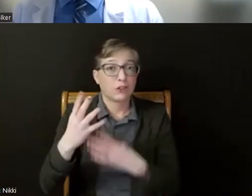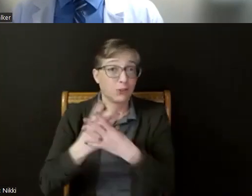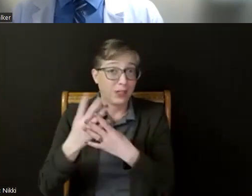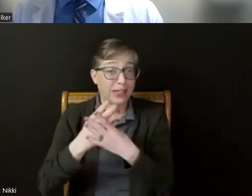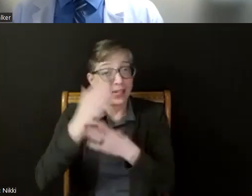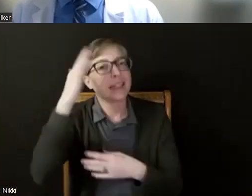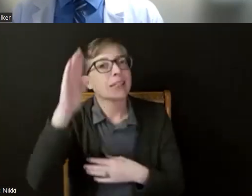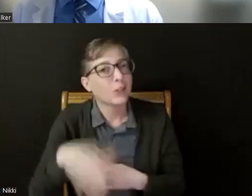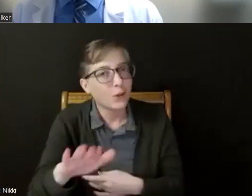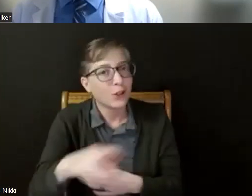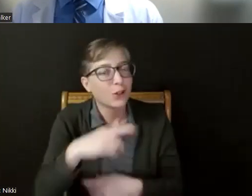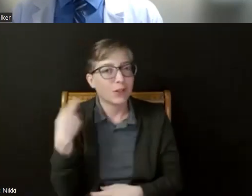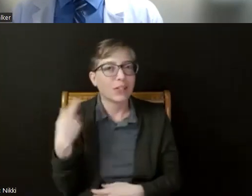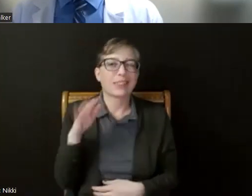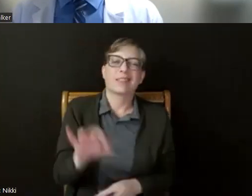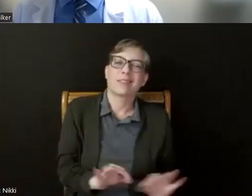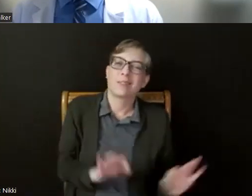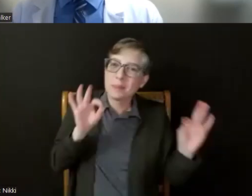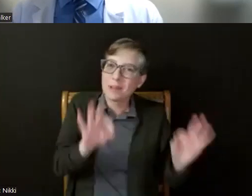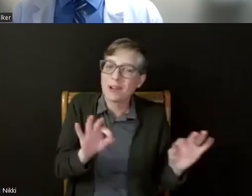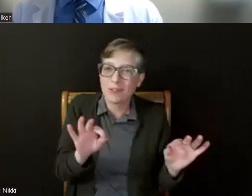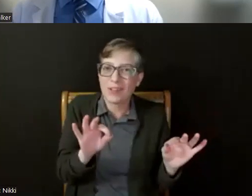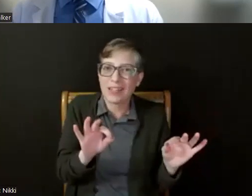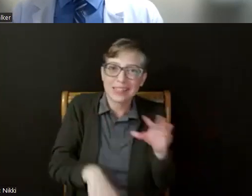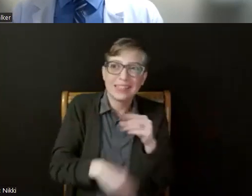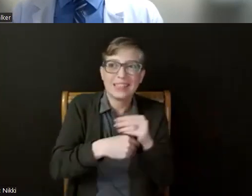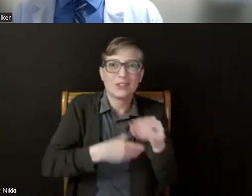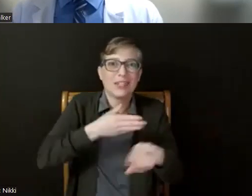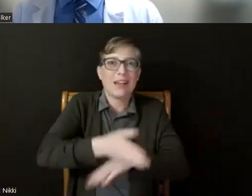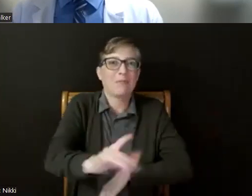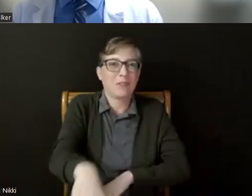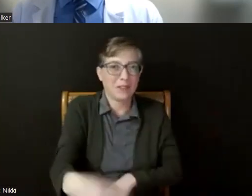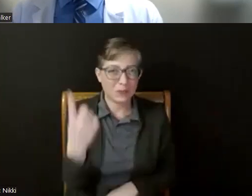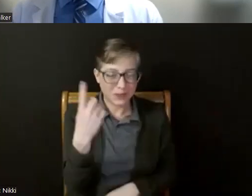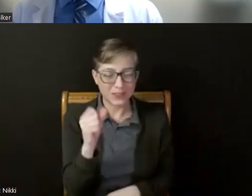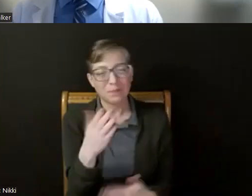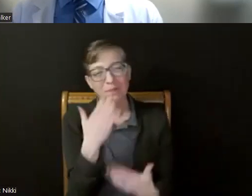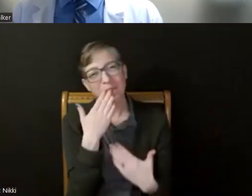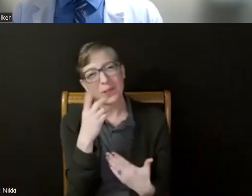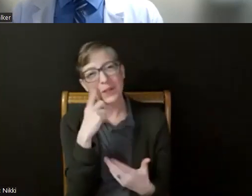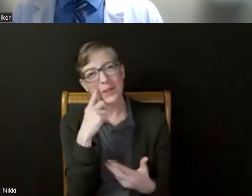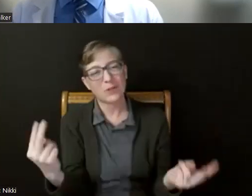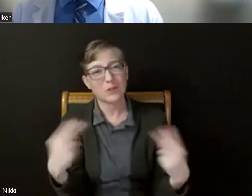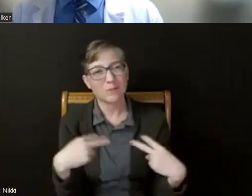perfectly from this one. So I hope to see you all then. Thank you for sharing your Friday afternoon with us.